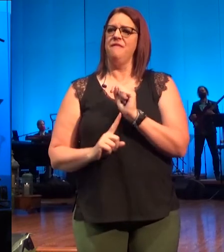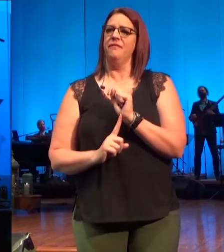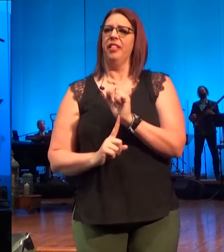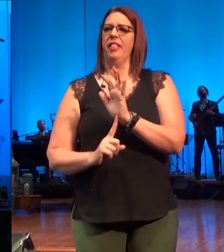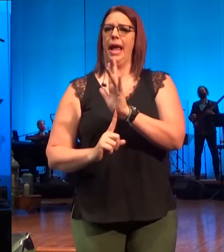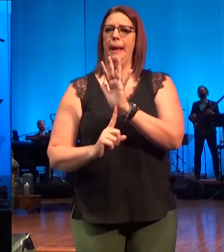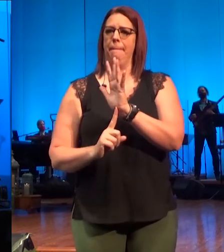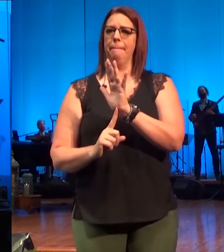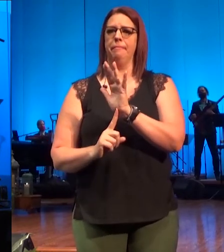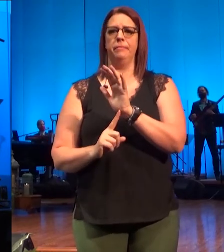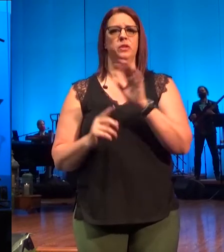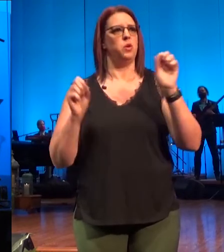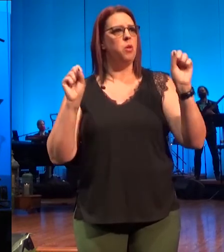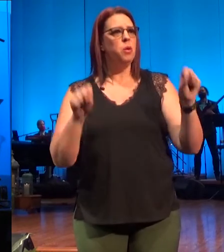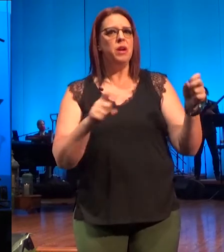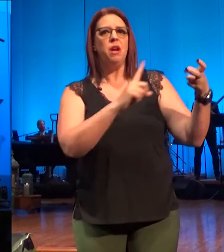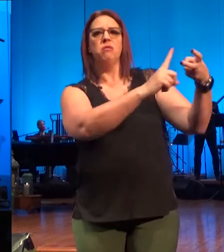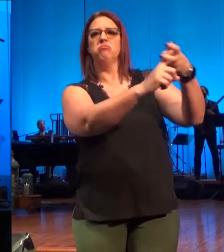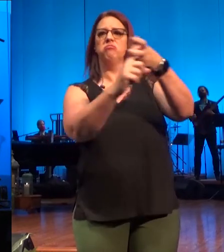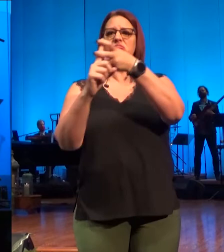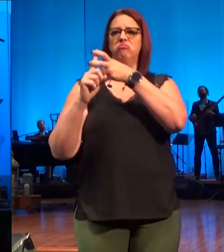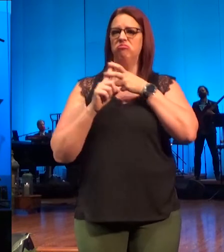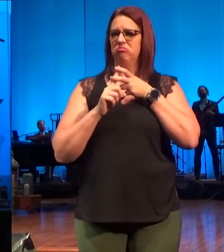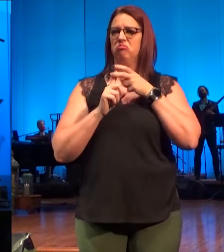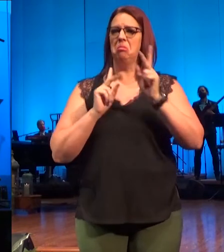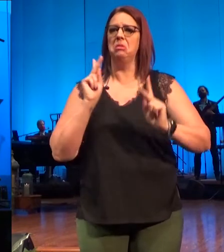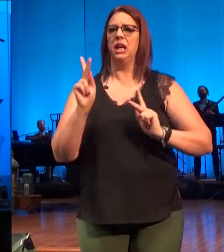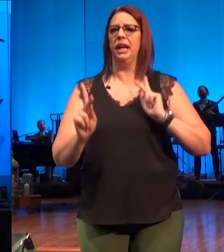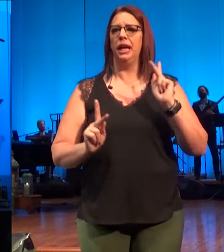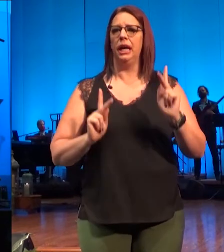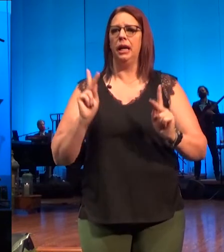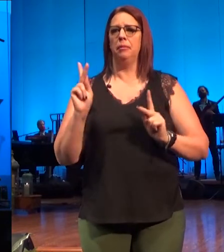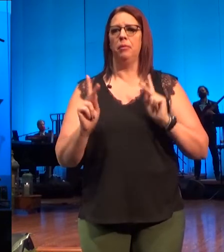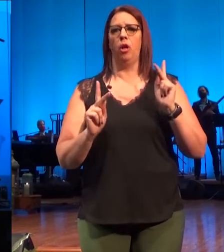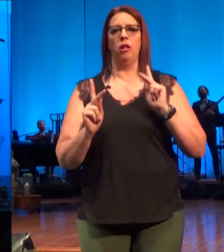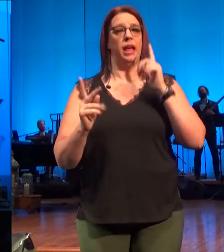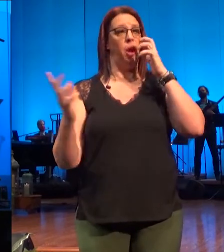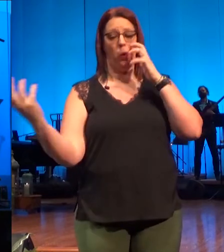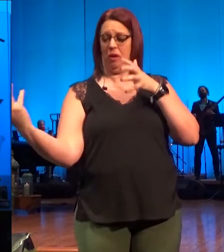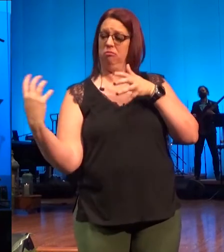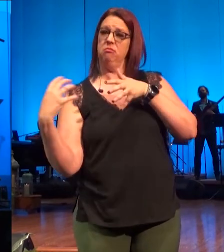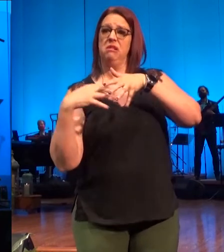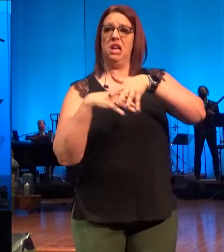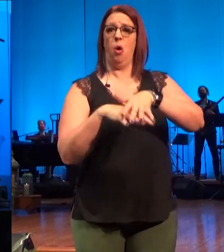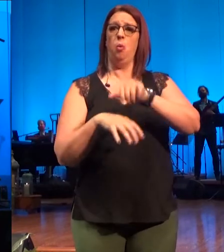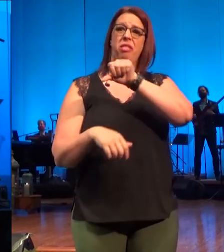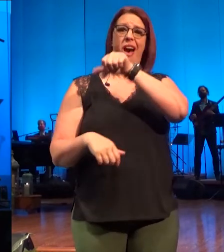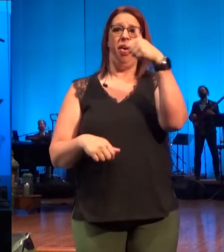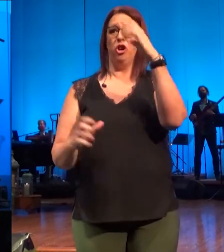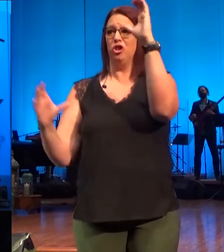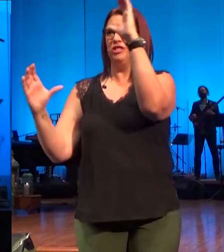here. We align ourselves right now with seekers of truth all over this planet.